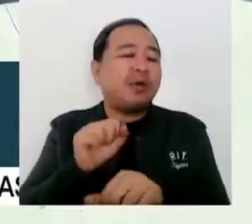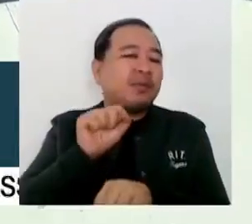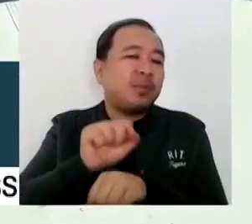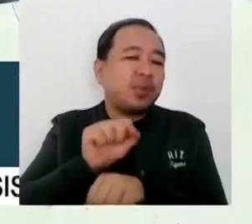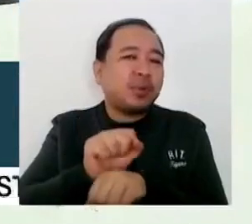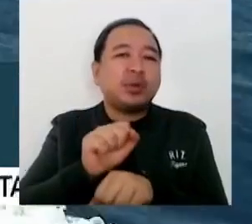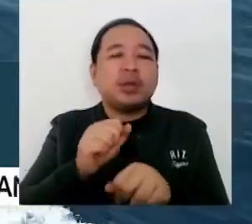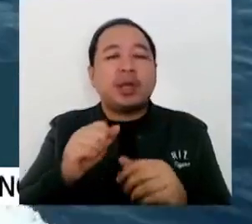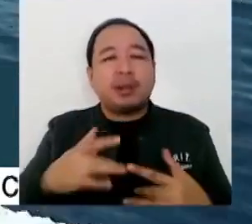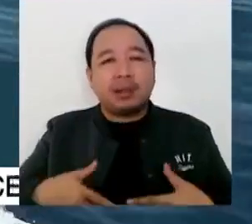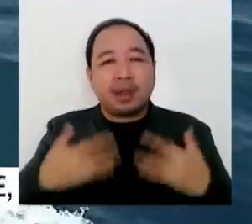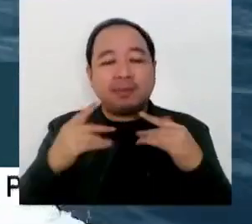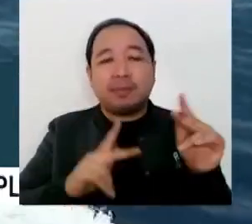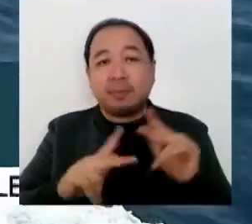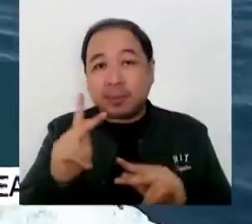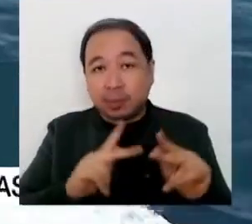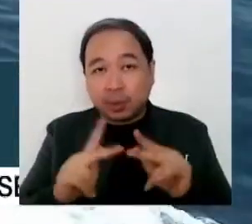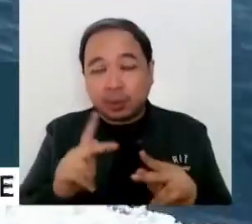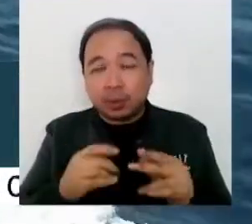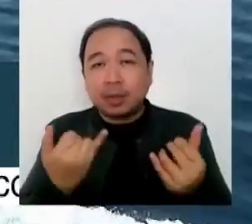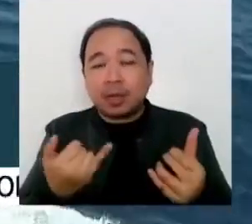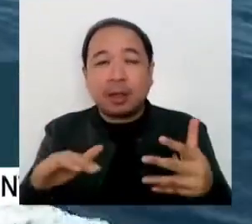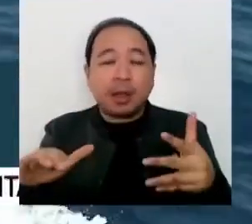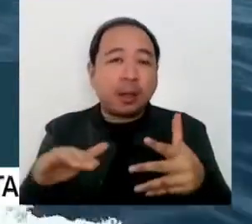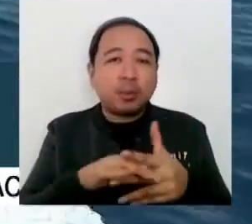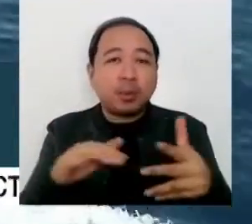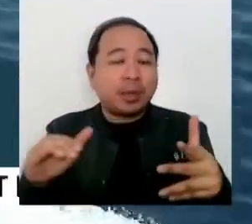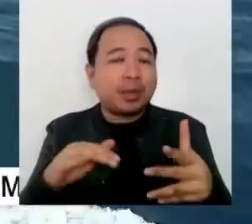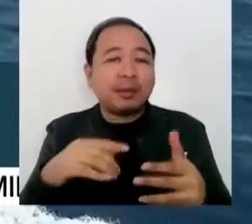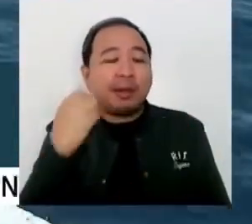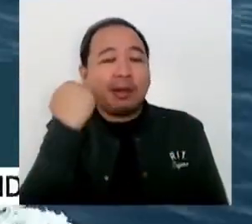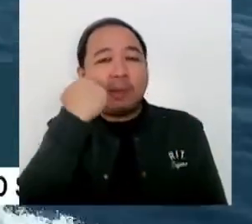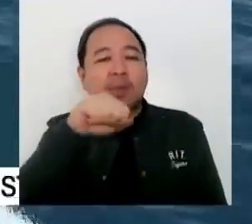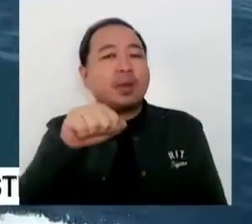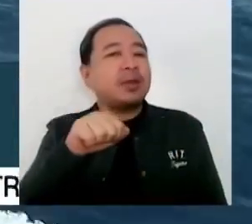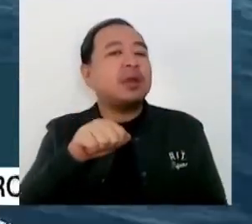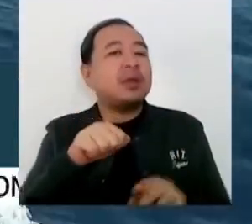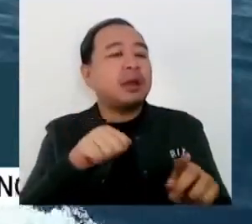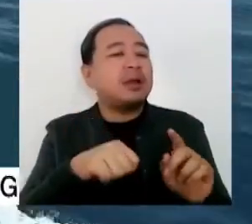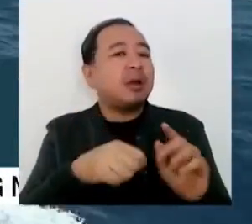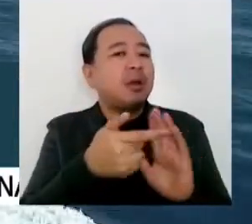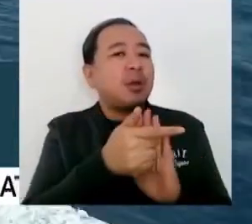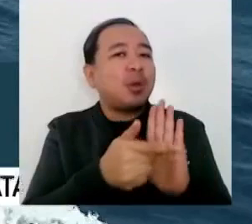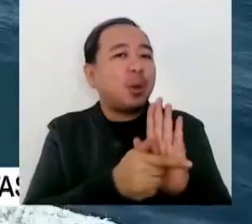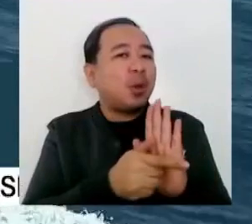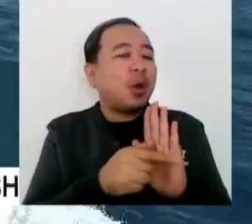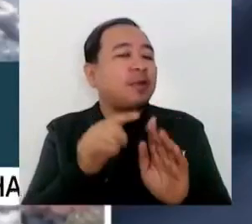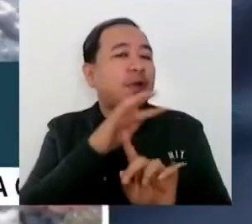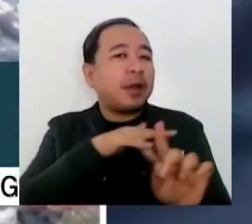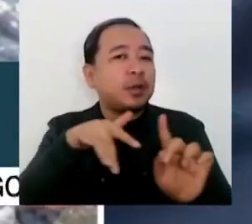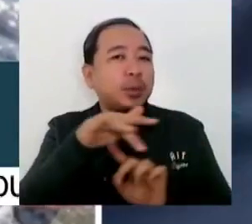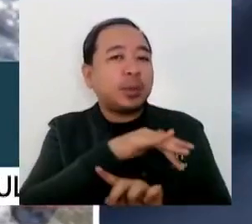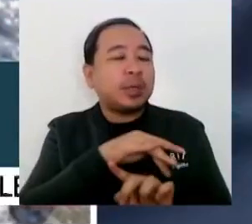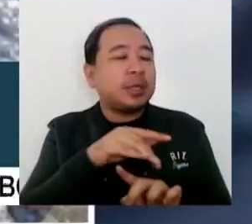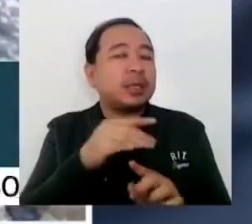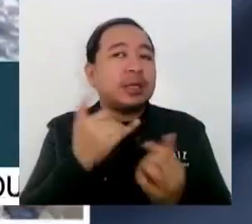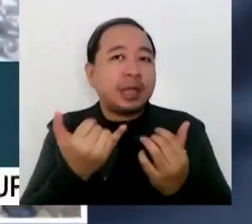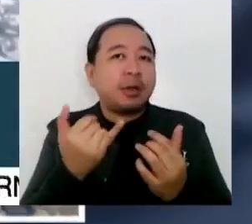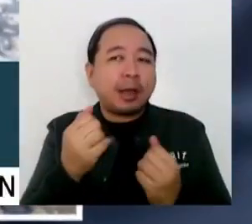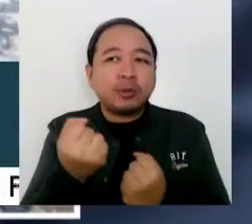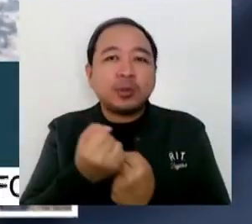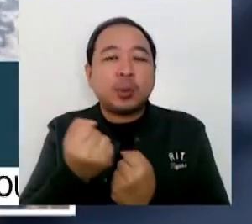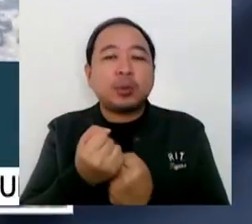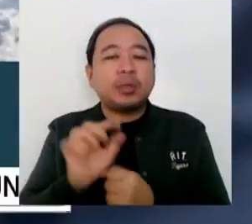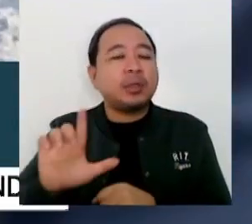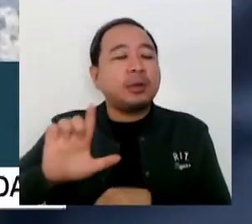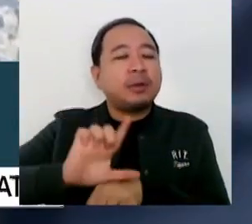encouraged those affected to file a writ of kalikasan to compel the owner to help them, especially those who lost their livelihoods. According to Secretary